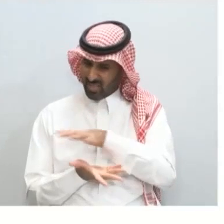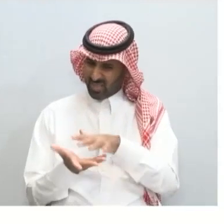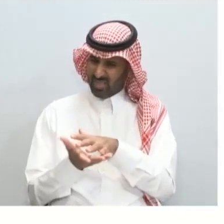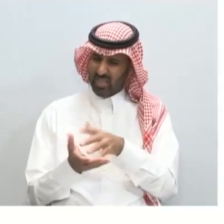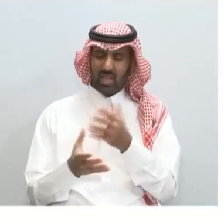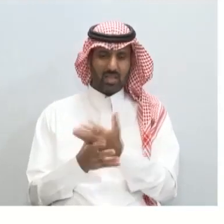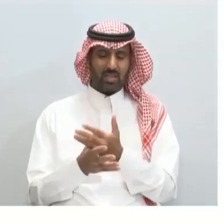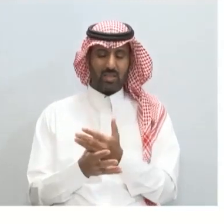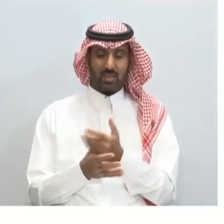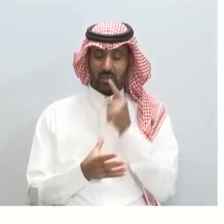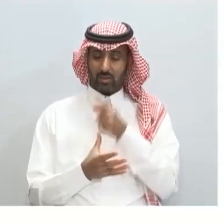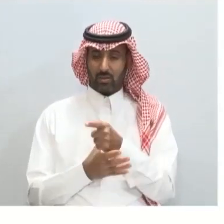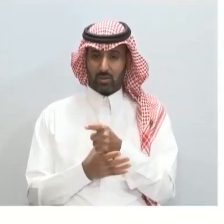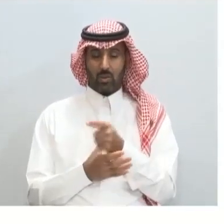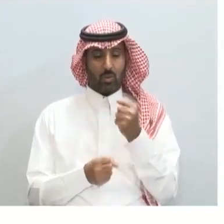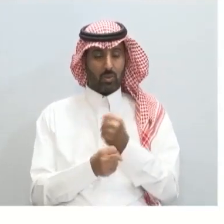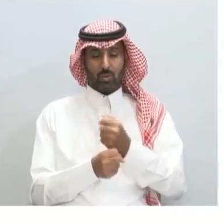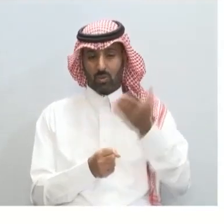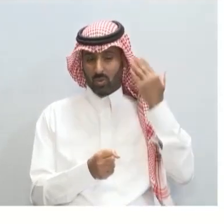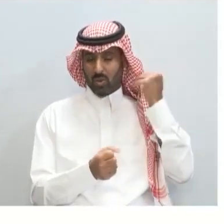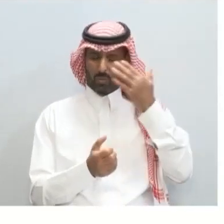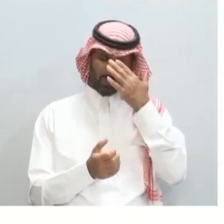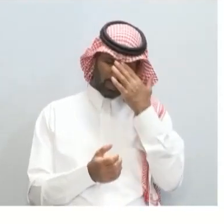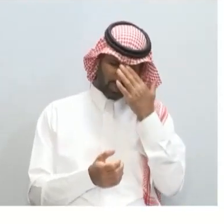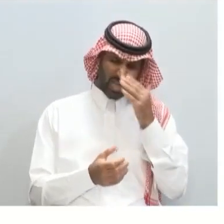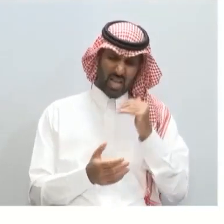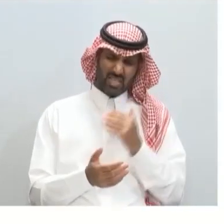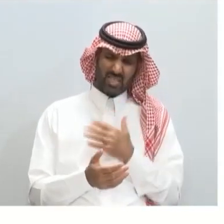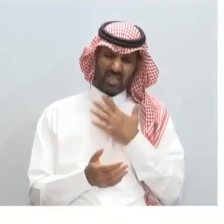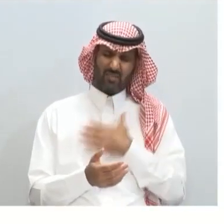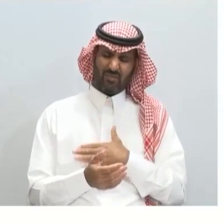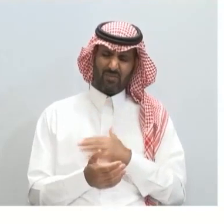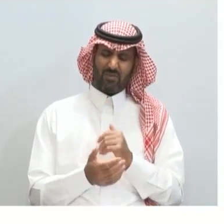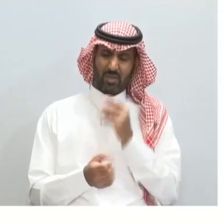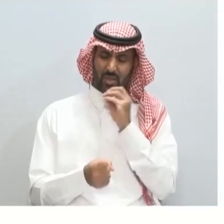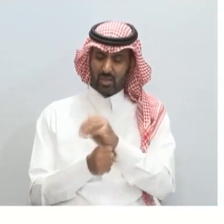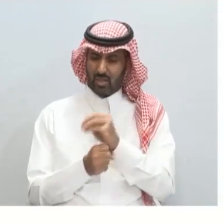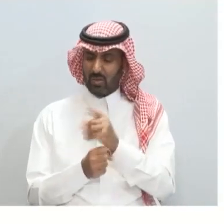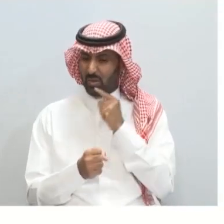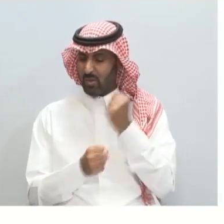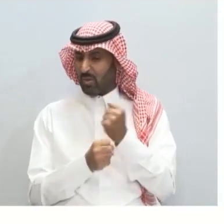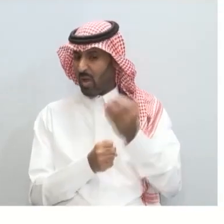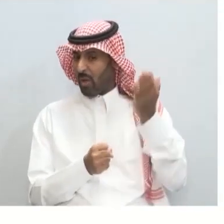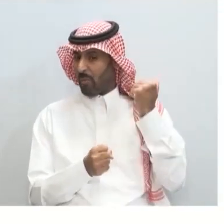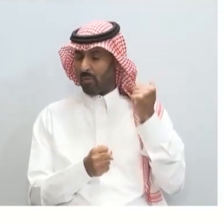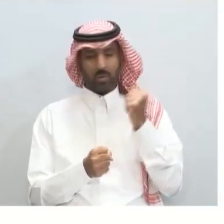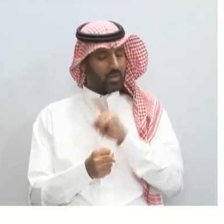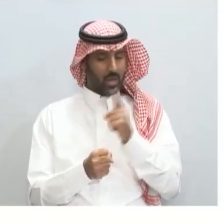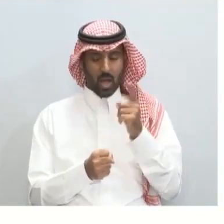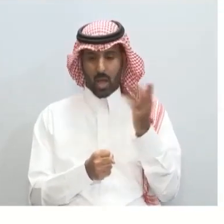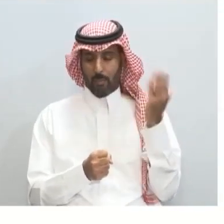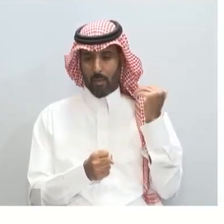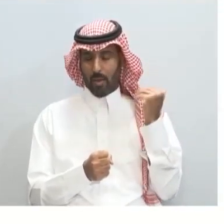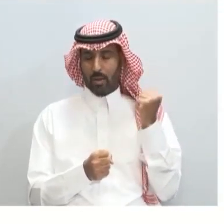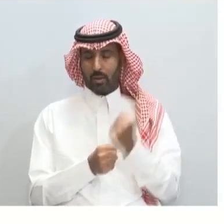so when why do we use the past hypothetical conditionals we use it to talk about things that didn't happen